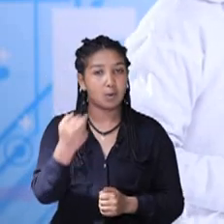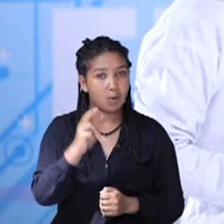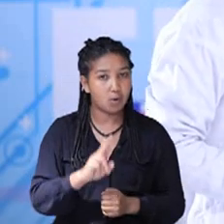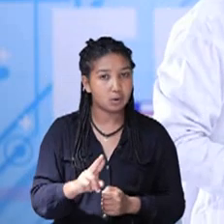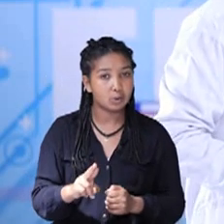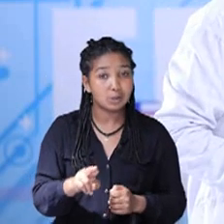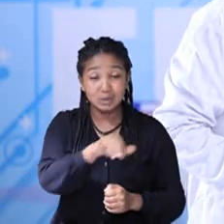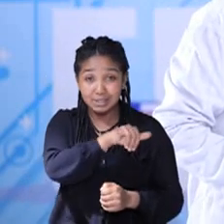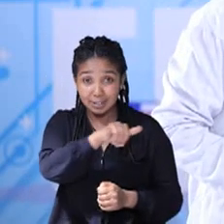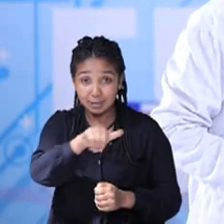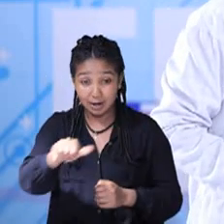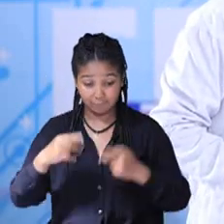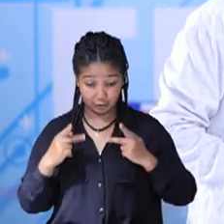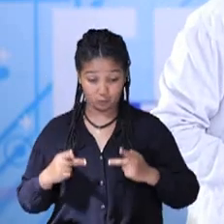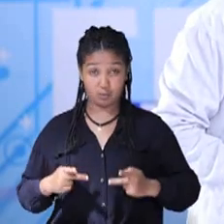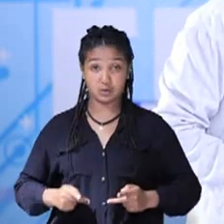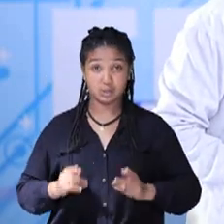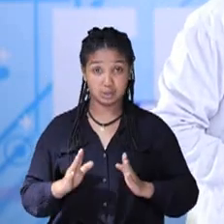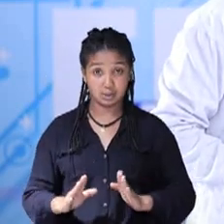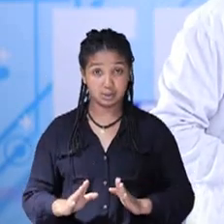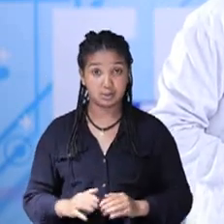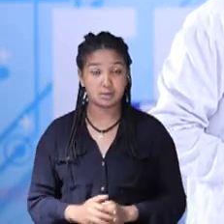and with similar physiology.